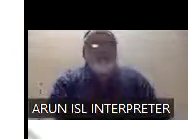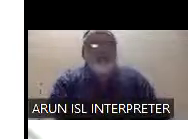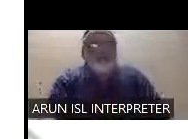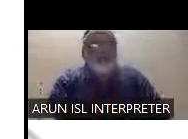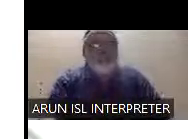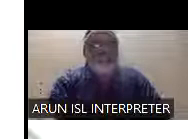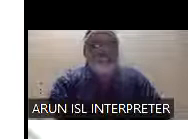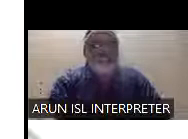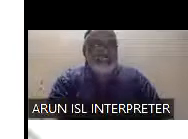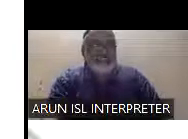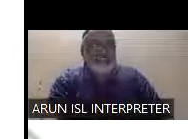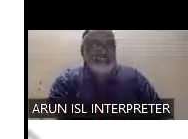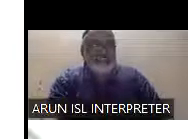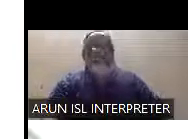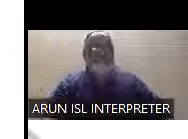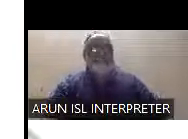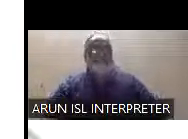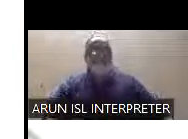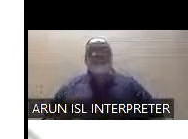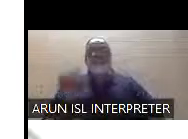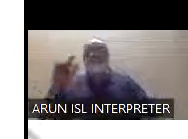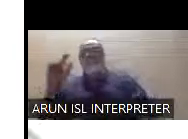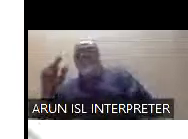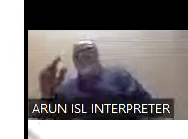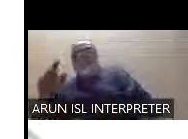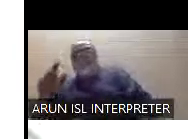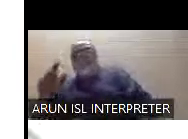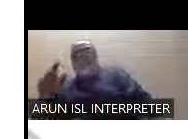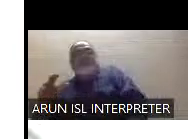very fast. Sorry. So do I need to go to the previous slide?